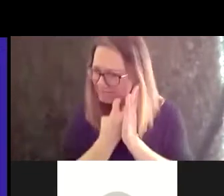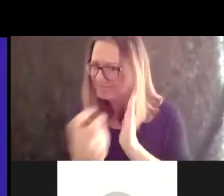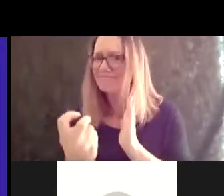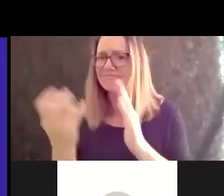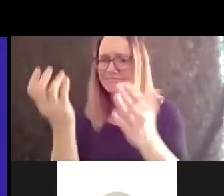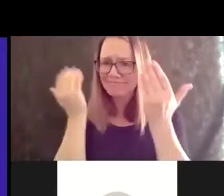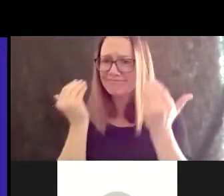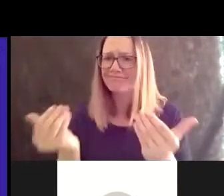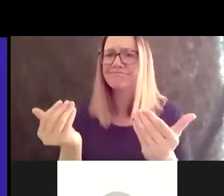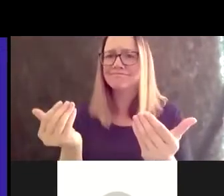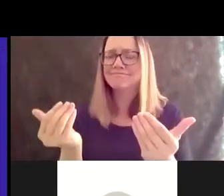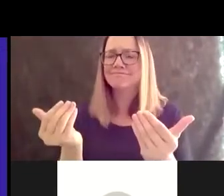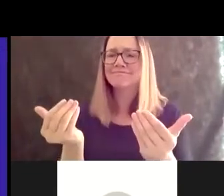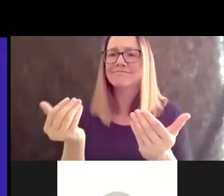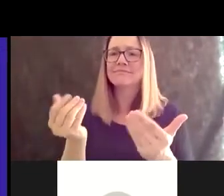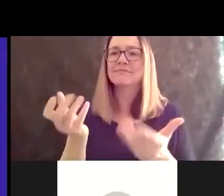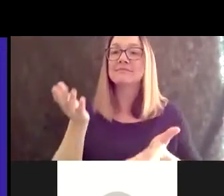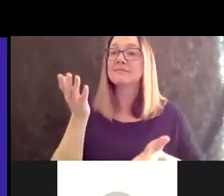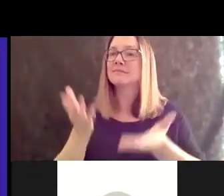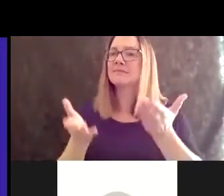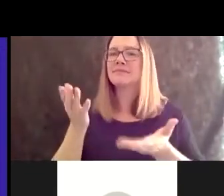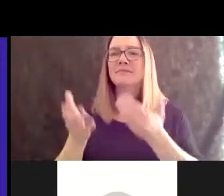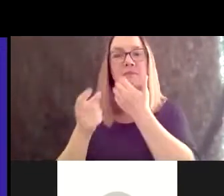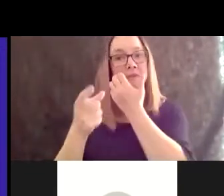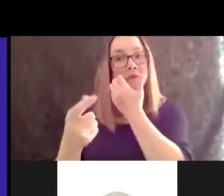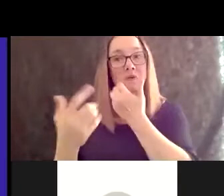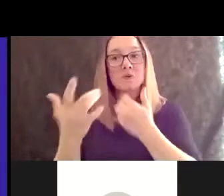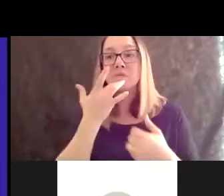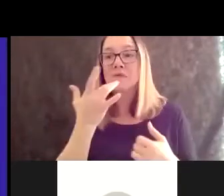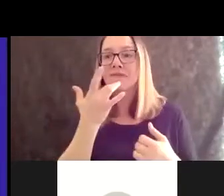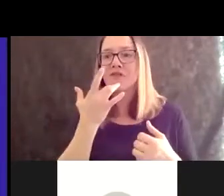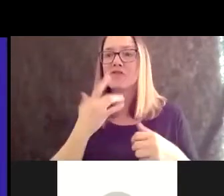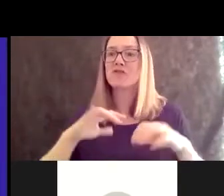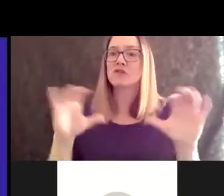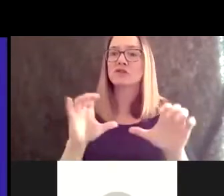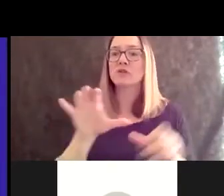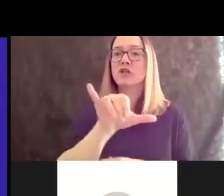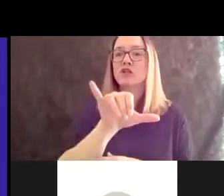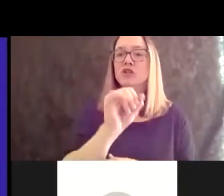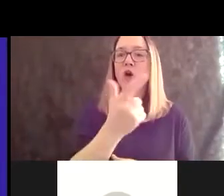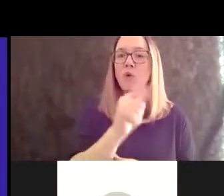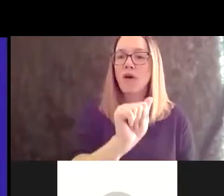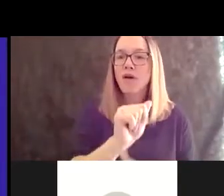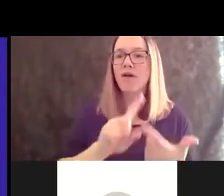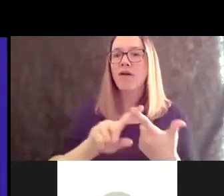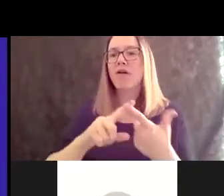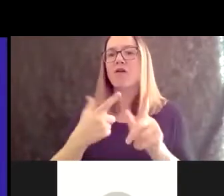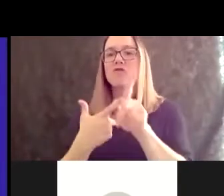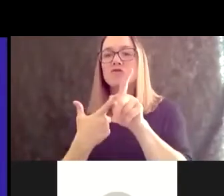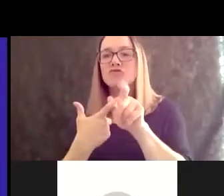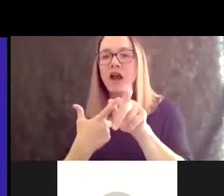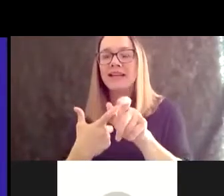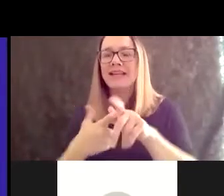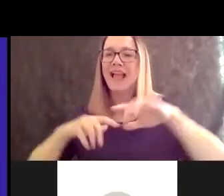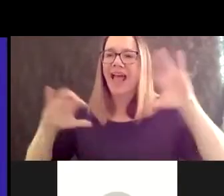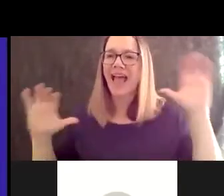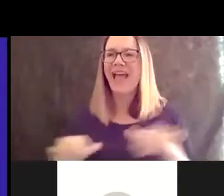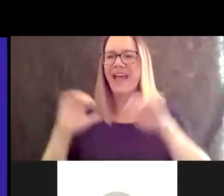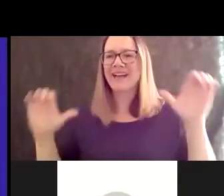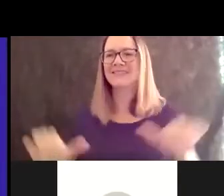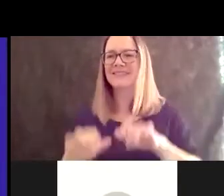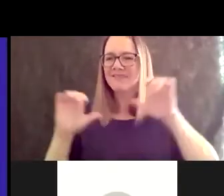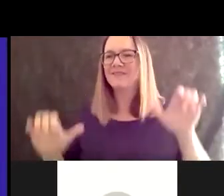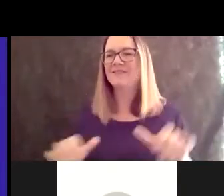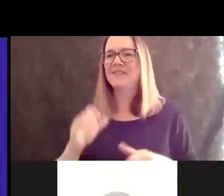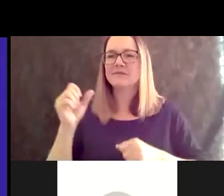more. Maybe you're a mover and shaker, you love doing yoga, you love running, you love anything where you're actively in your body.